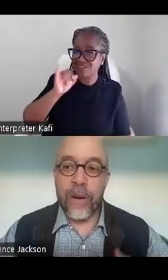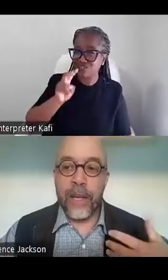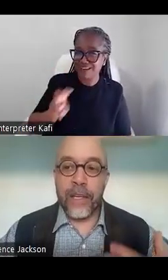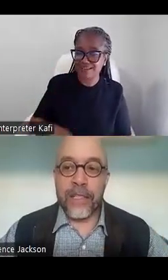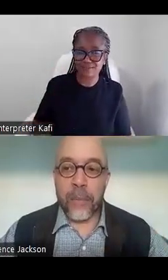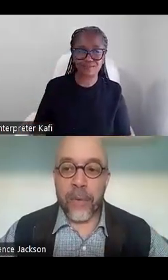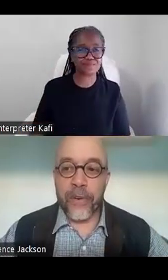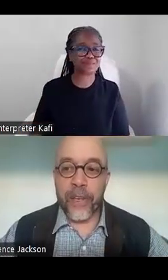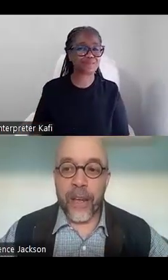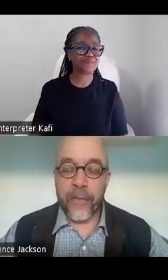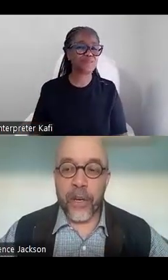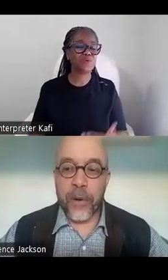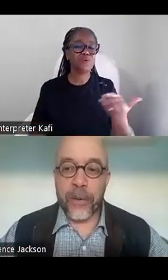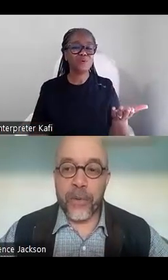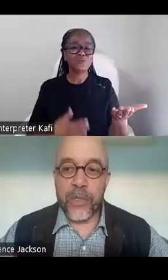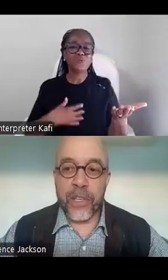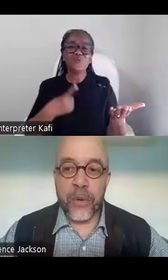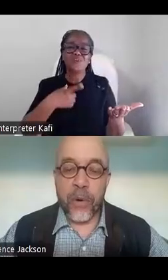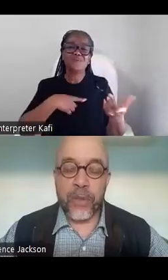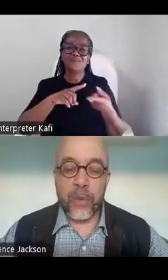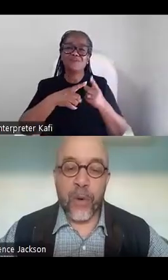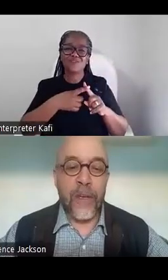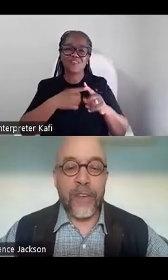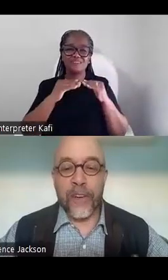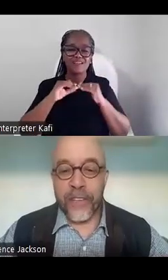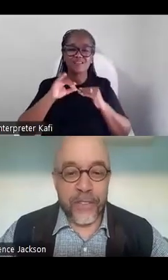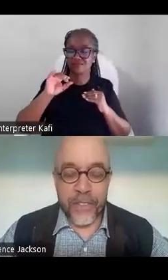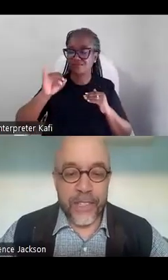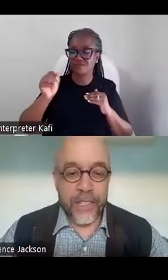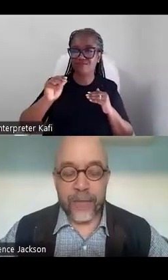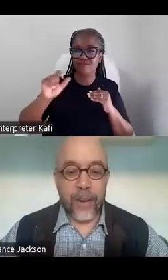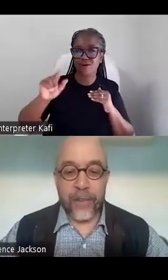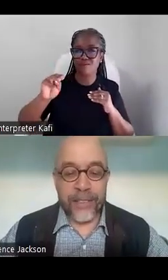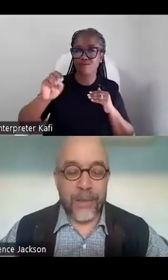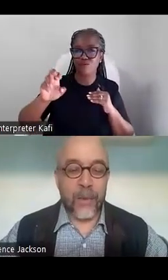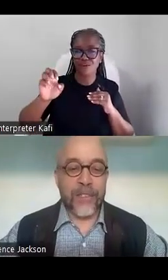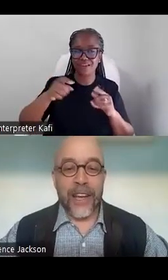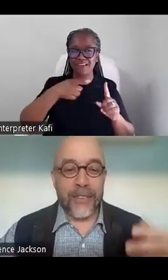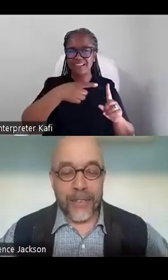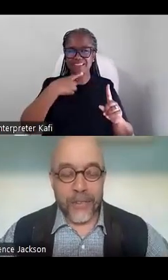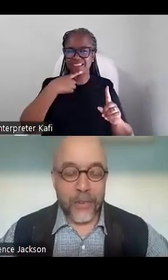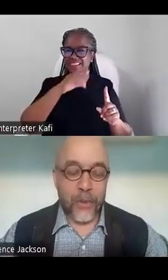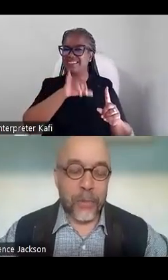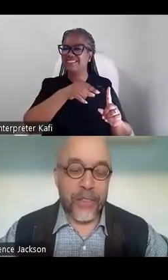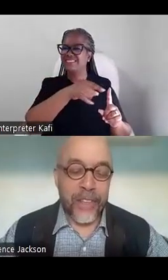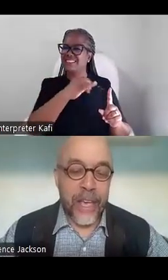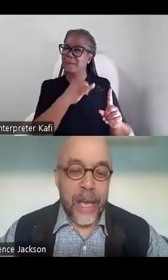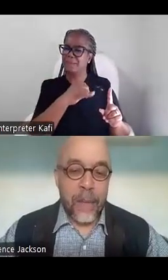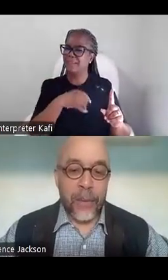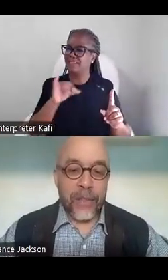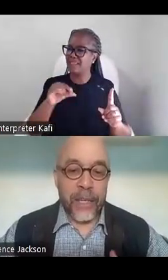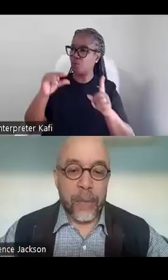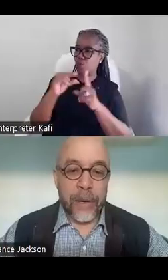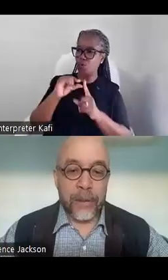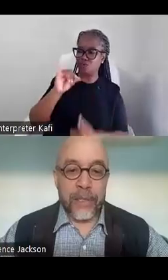Moore, contemporary African American musician here in Baltimore, he says I don't like this word jazz, and sort of it means. But